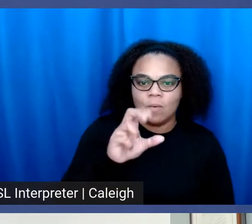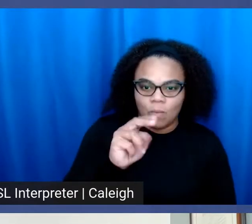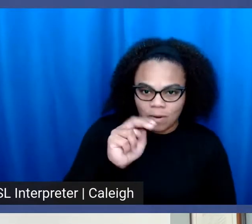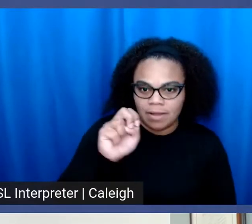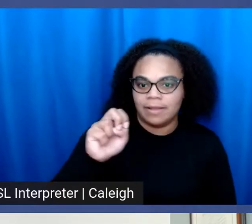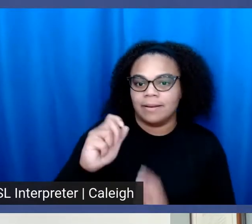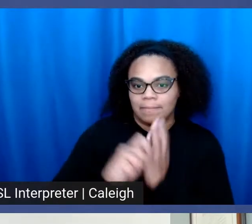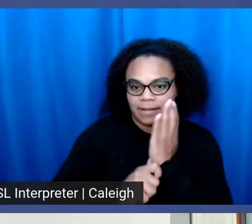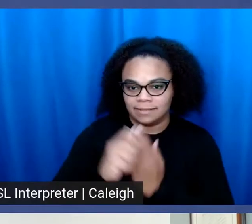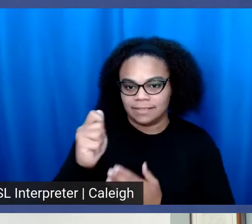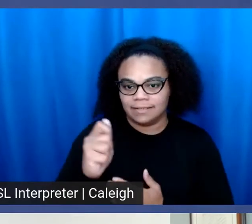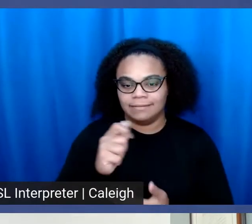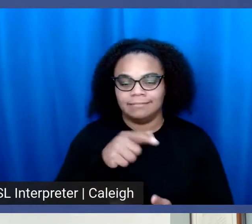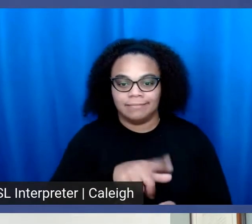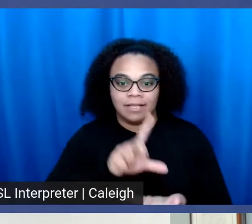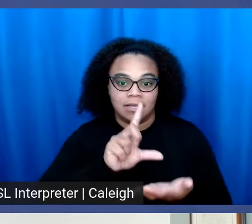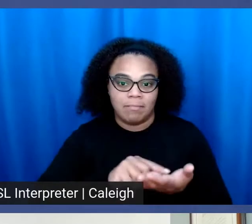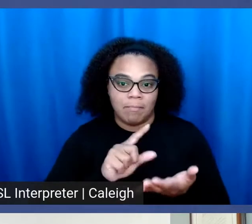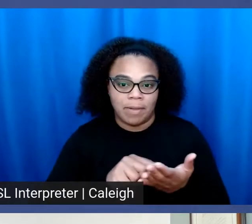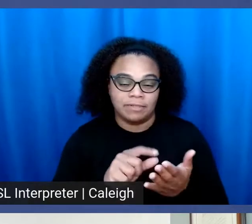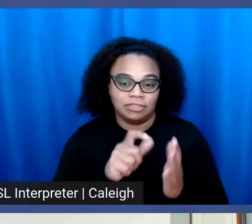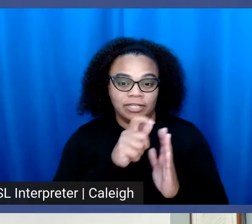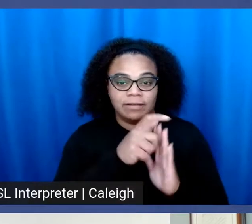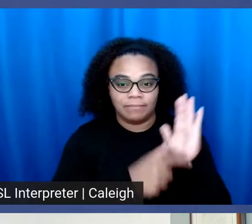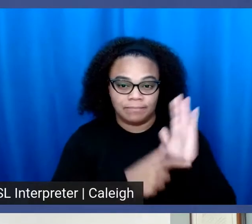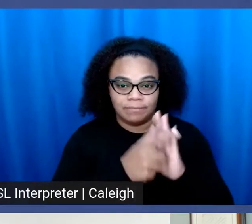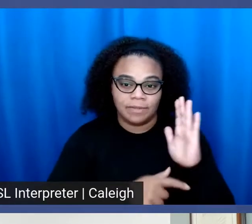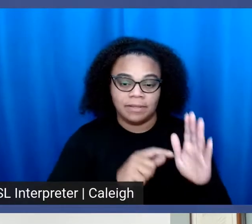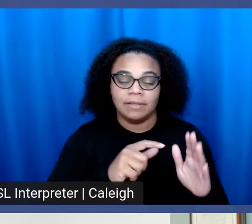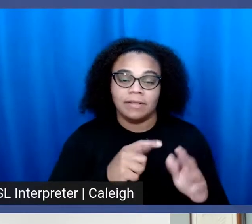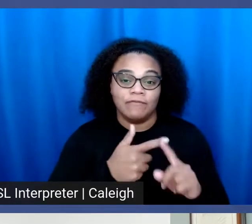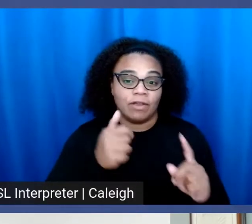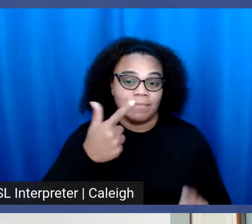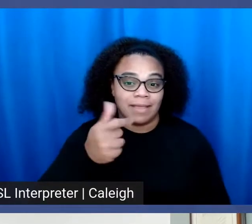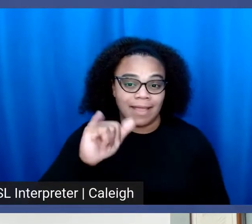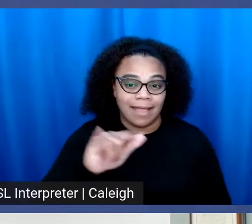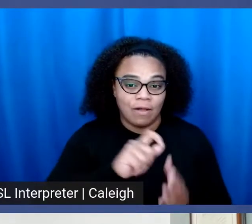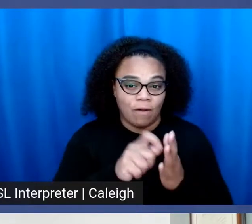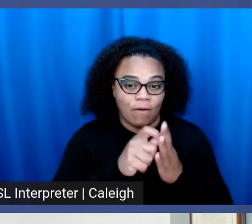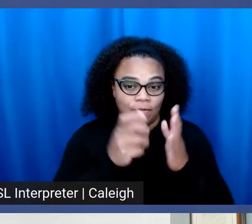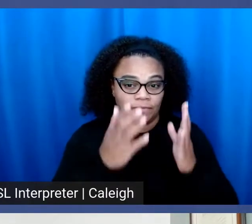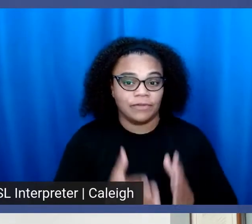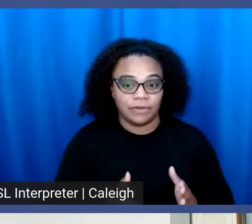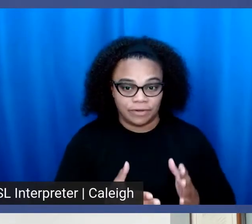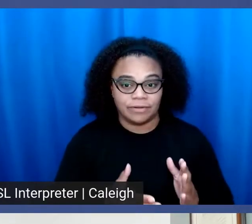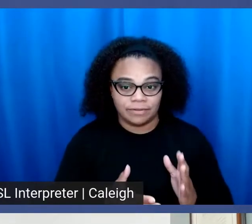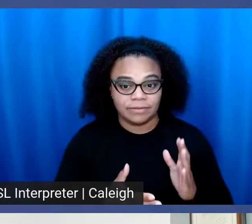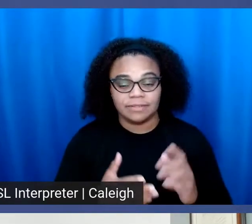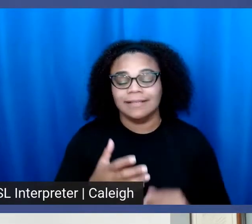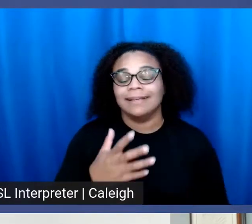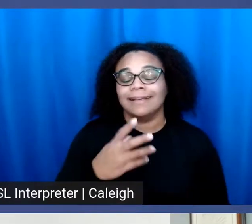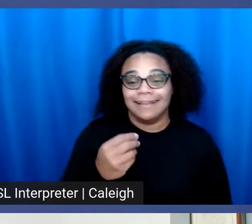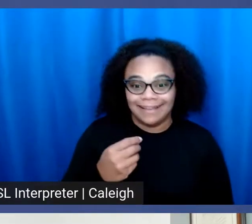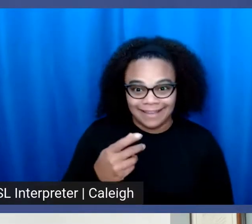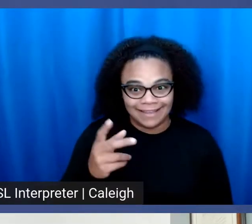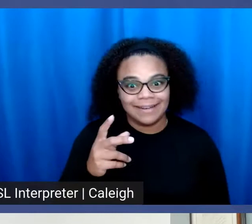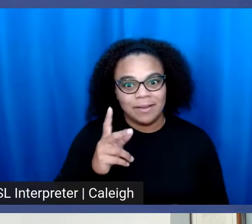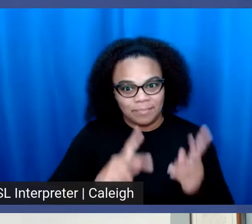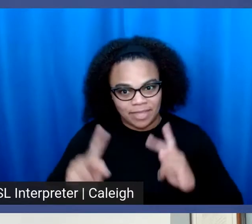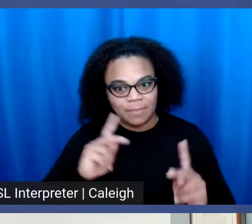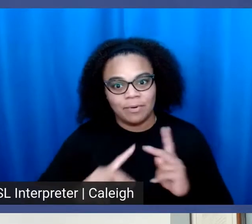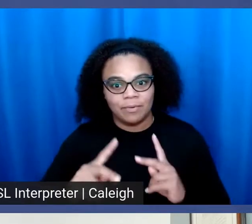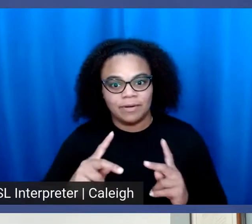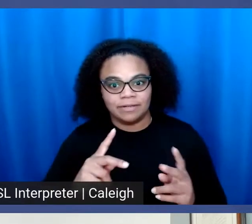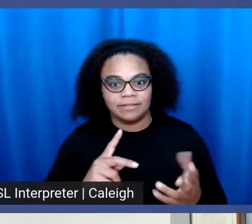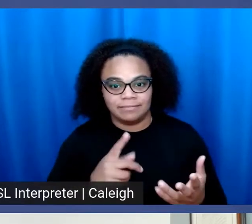publishing works by gay authors about being gay and was targeted as obscene. I mean, people were going to jail and being